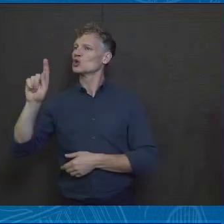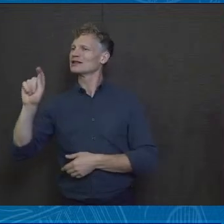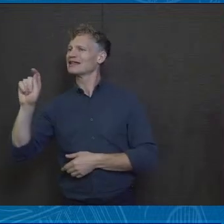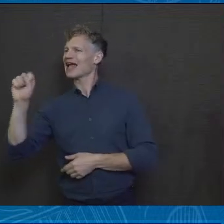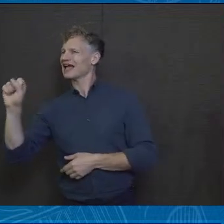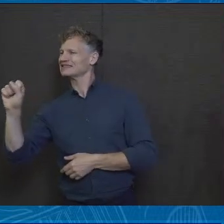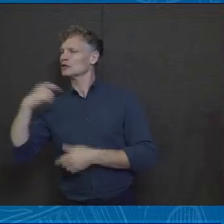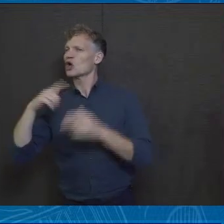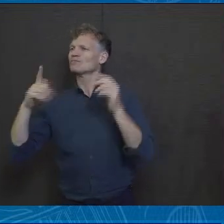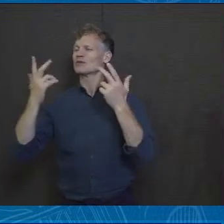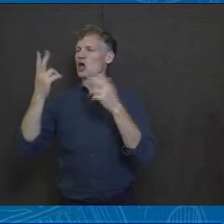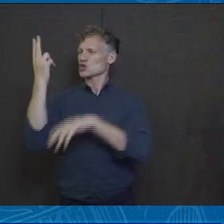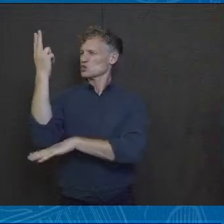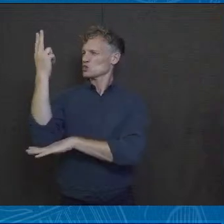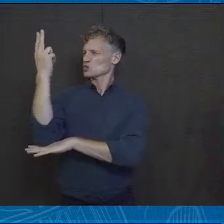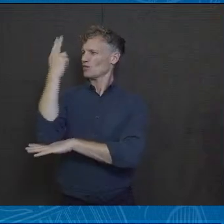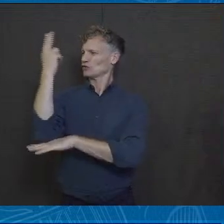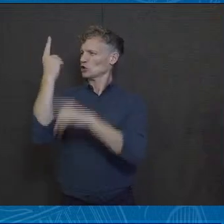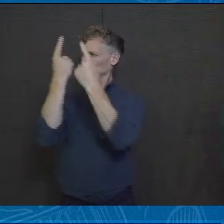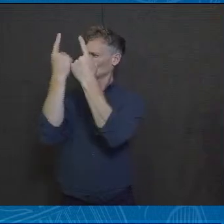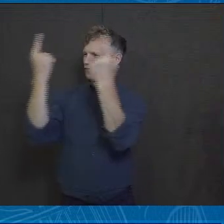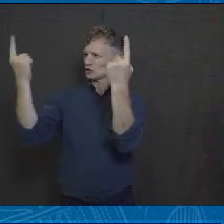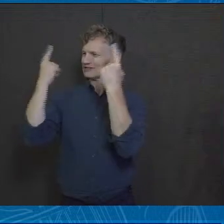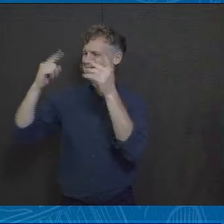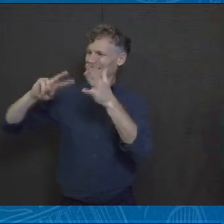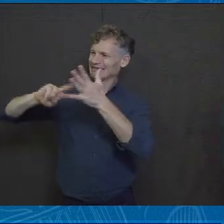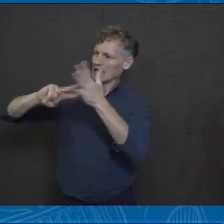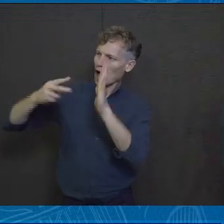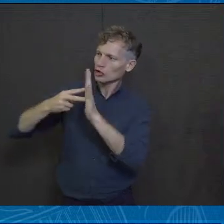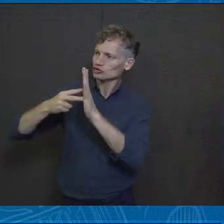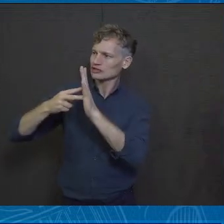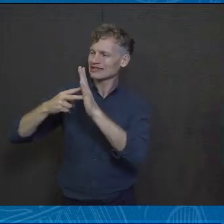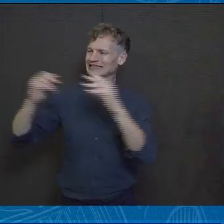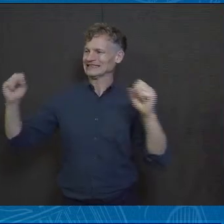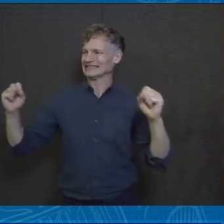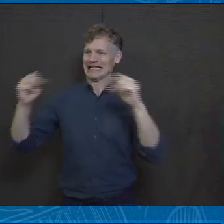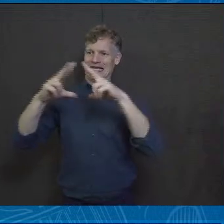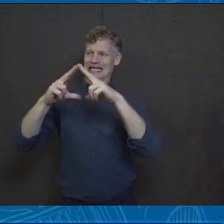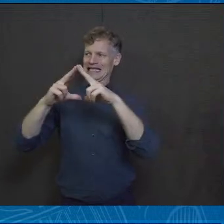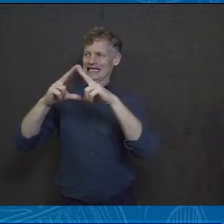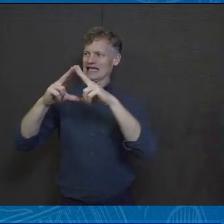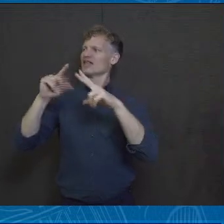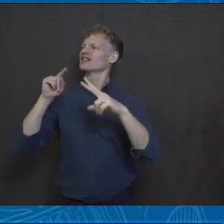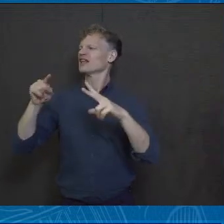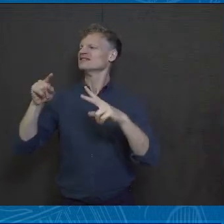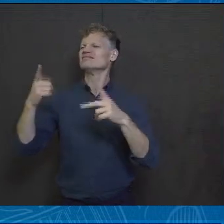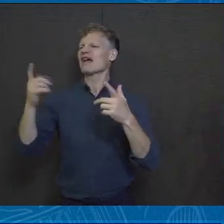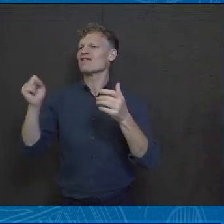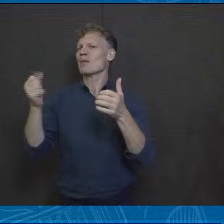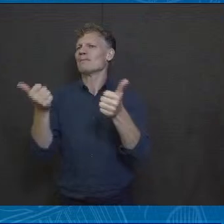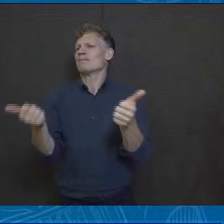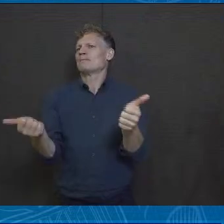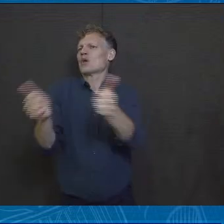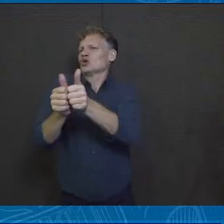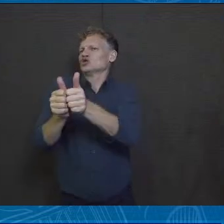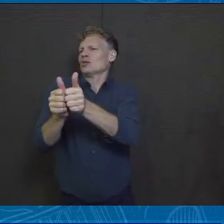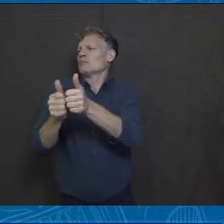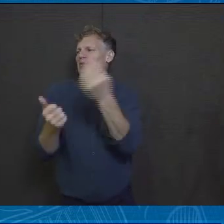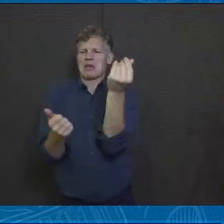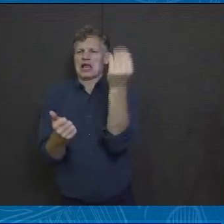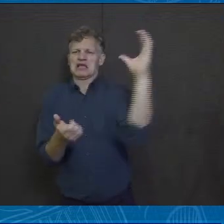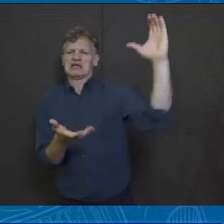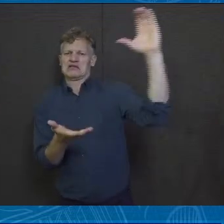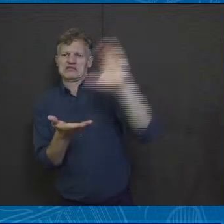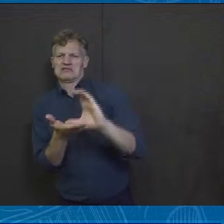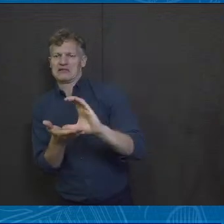was funded by the Australian Humanitarian Partnership. It's on economic of acting early. And the economic of acting